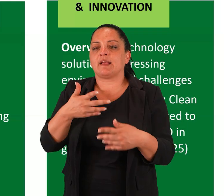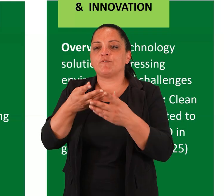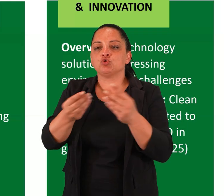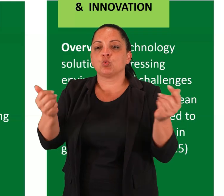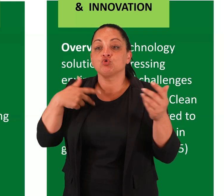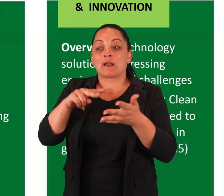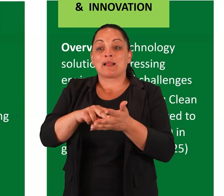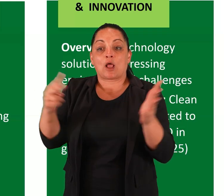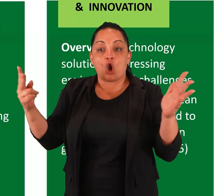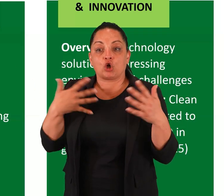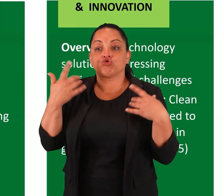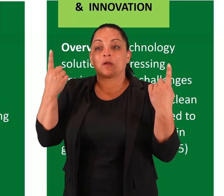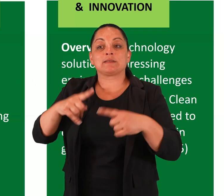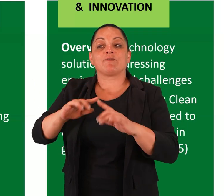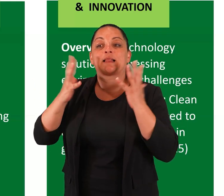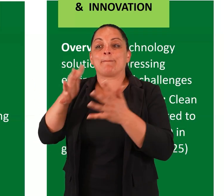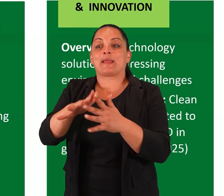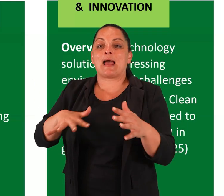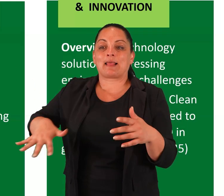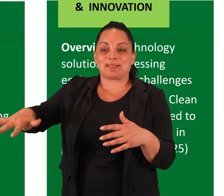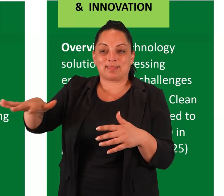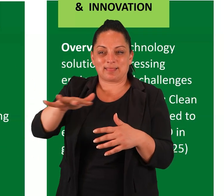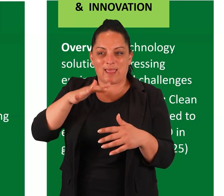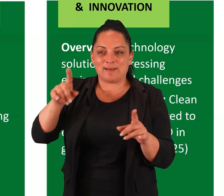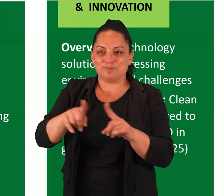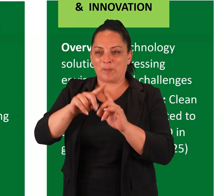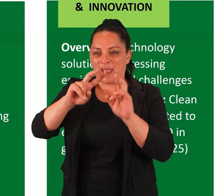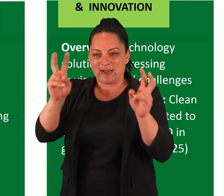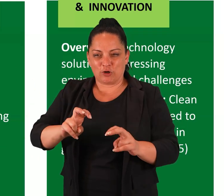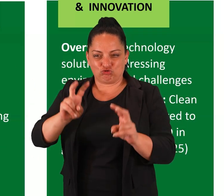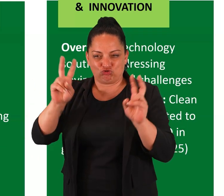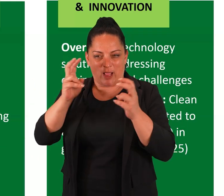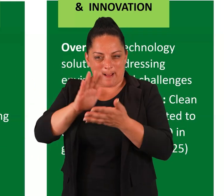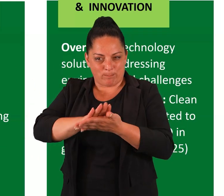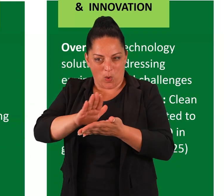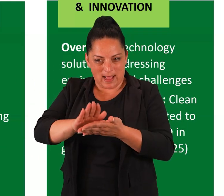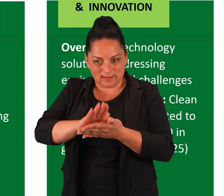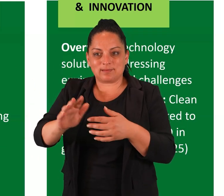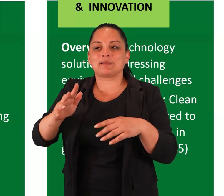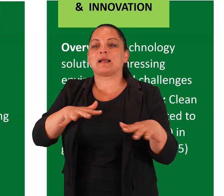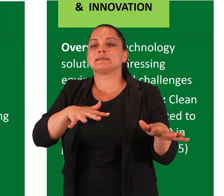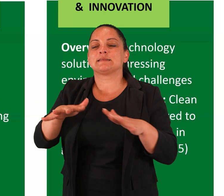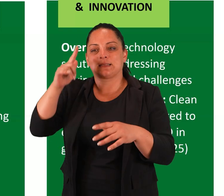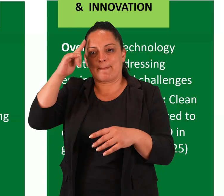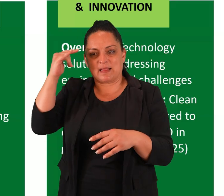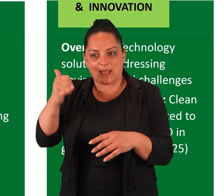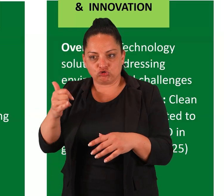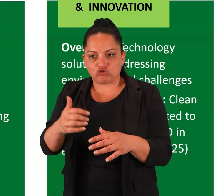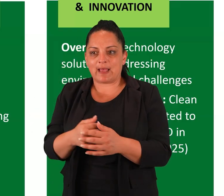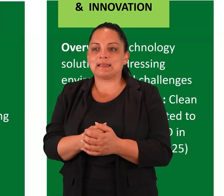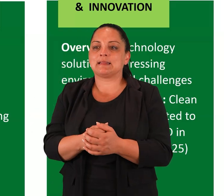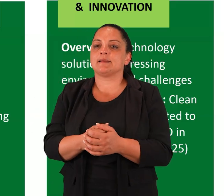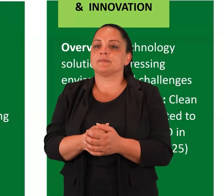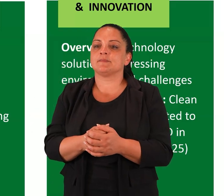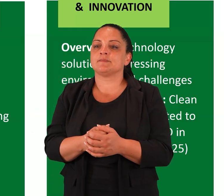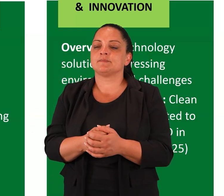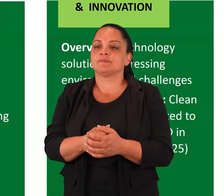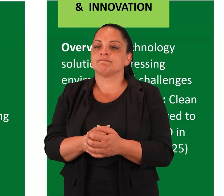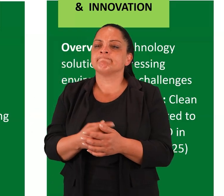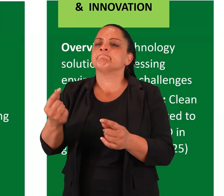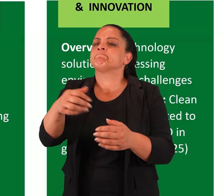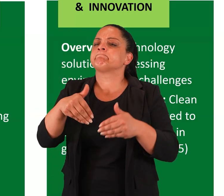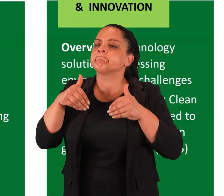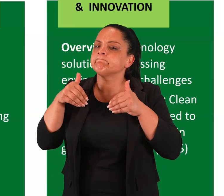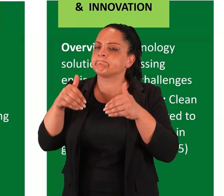includes technological solutions to environmental challenges, such as clean energy technologies and